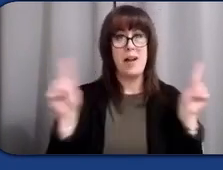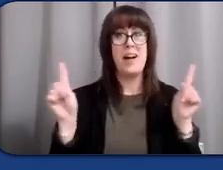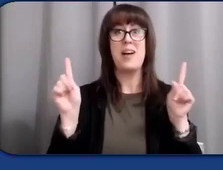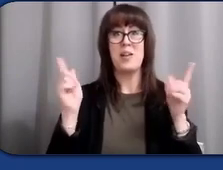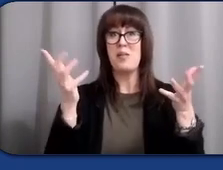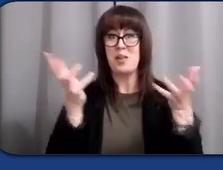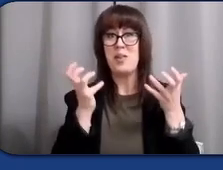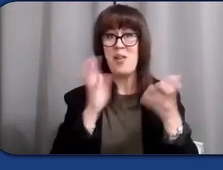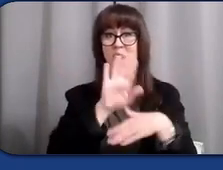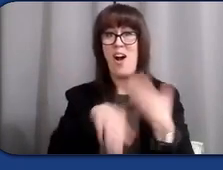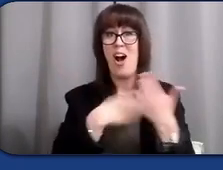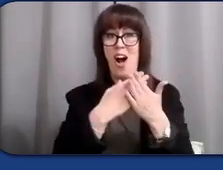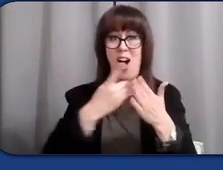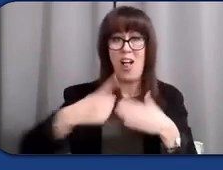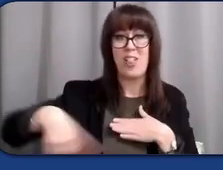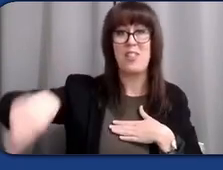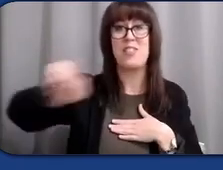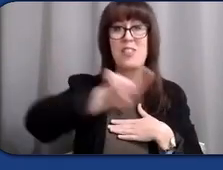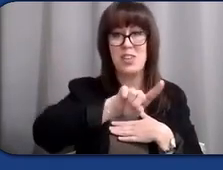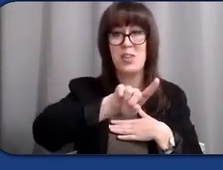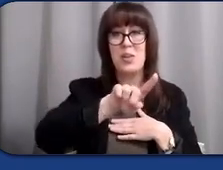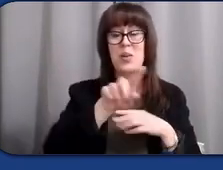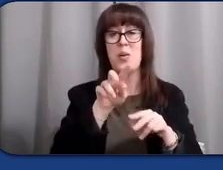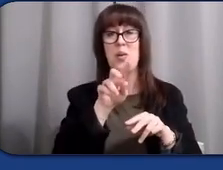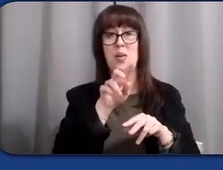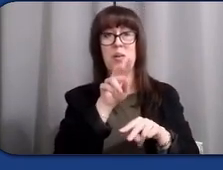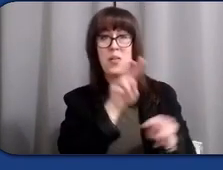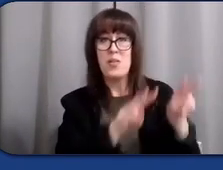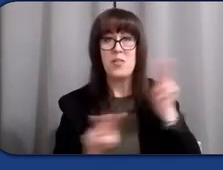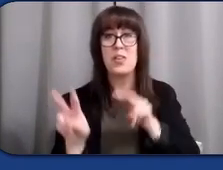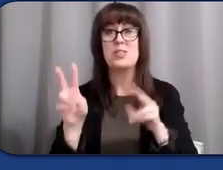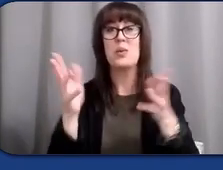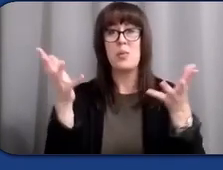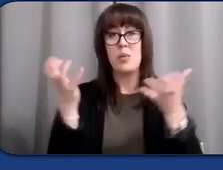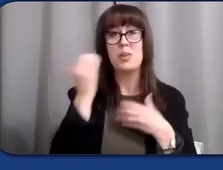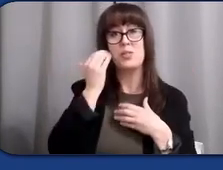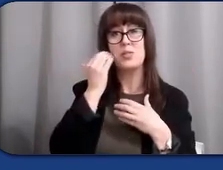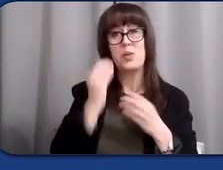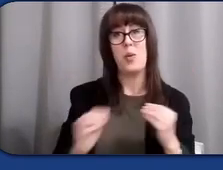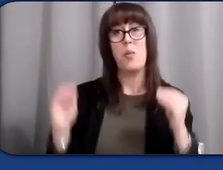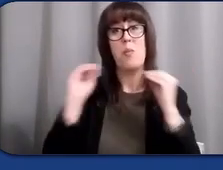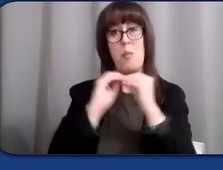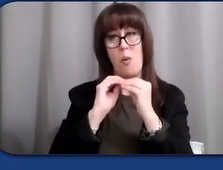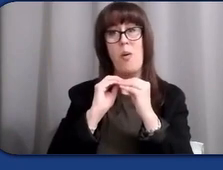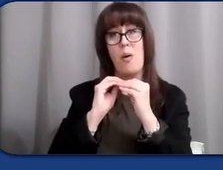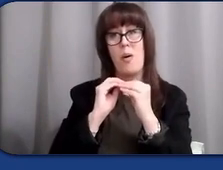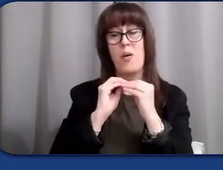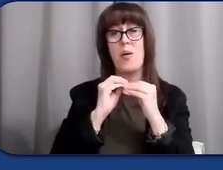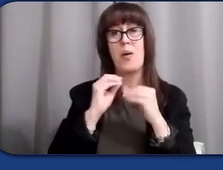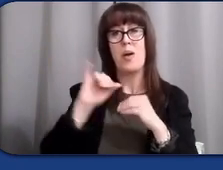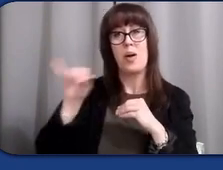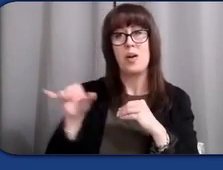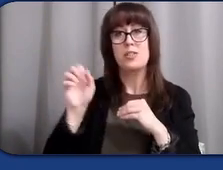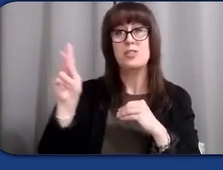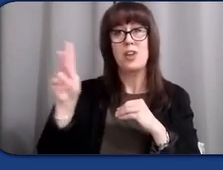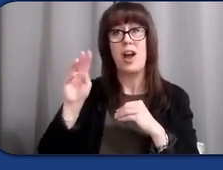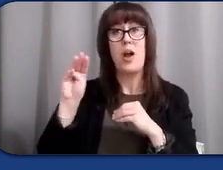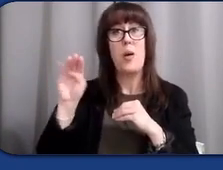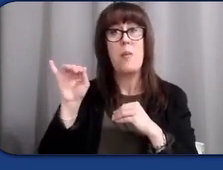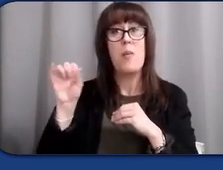more about what Jock is doing and Moses is doing for Promised Land. We really welcome